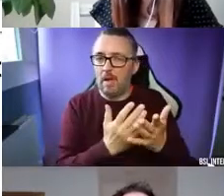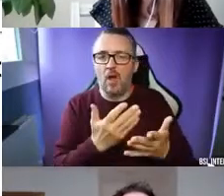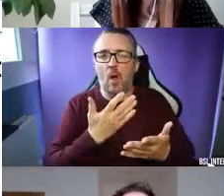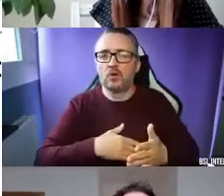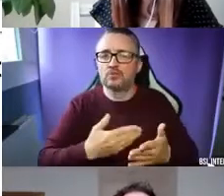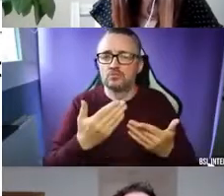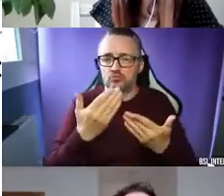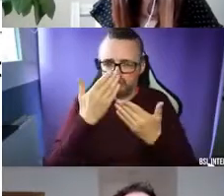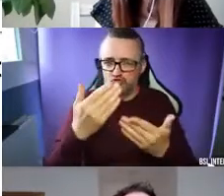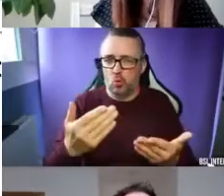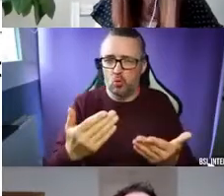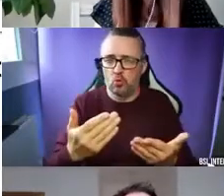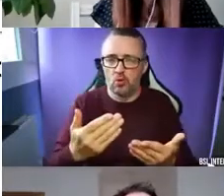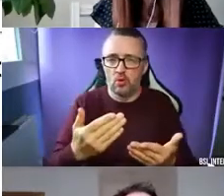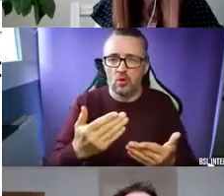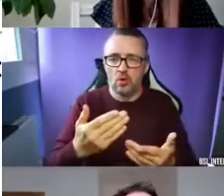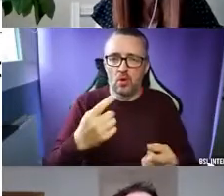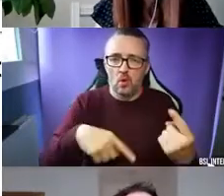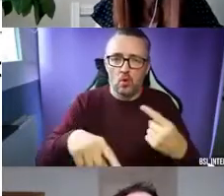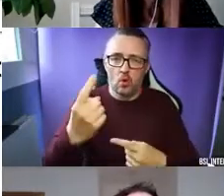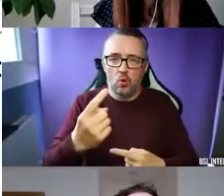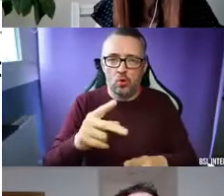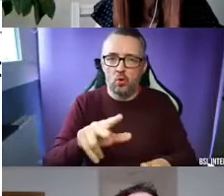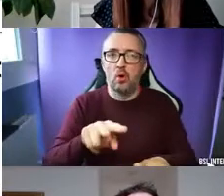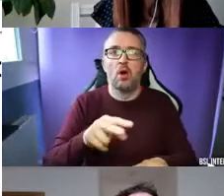to members and those on the call today.